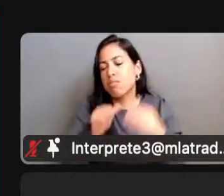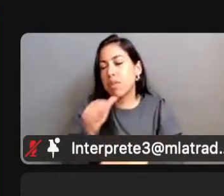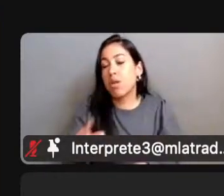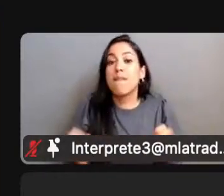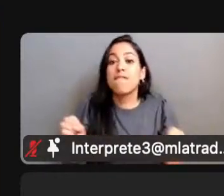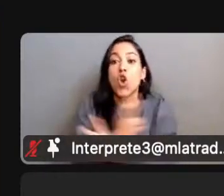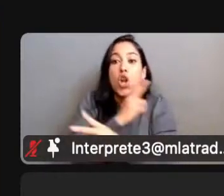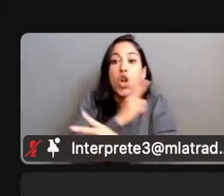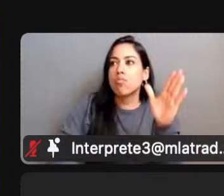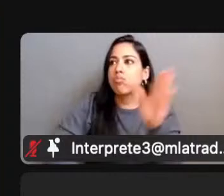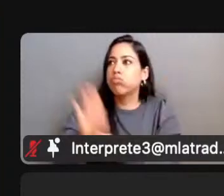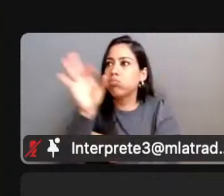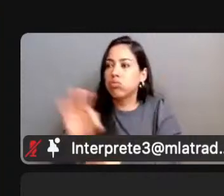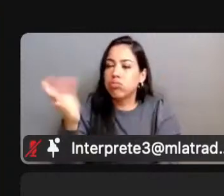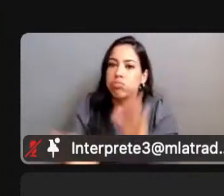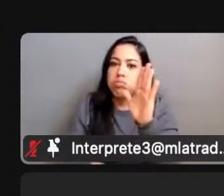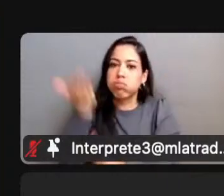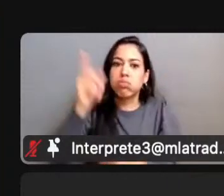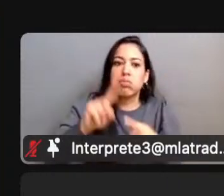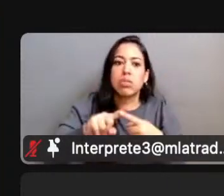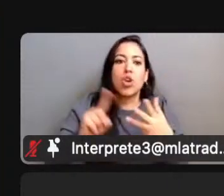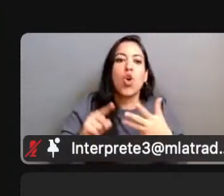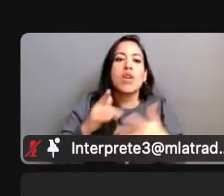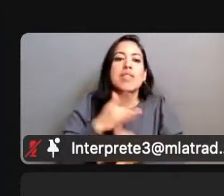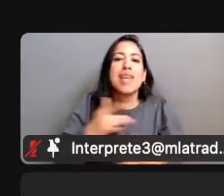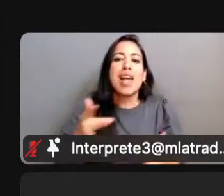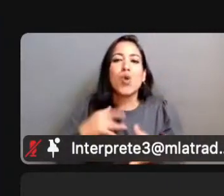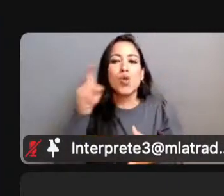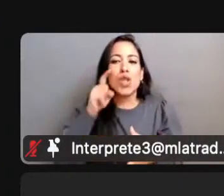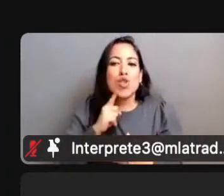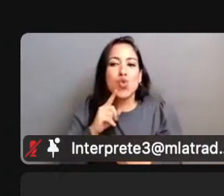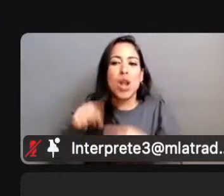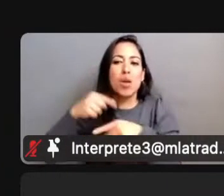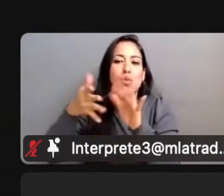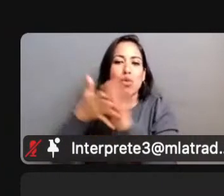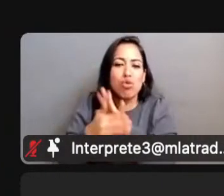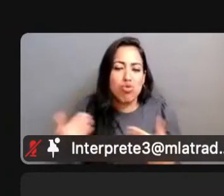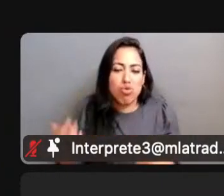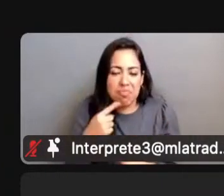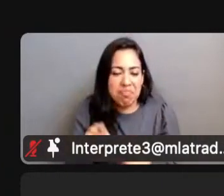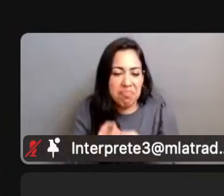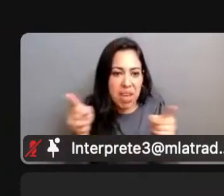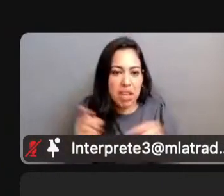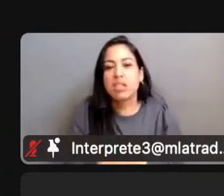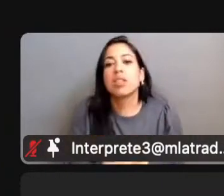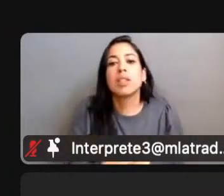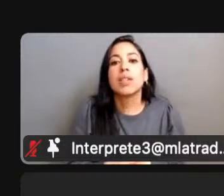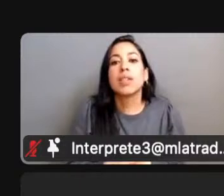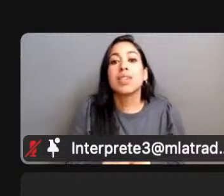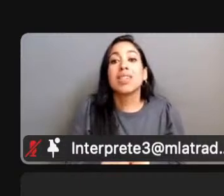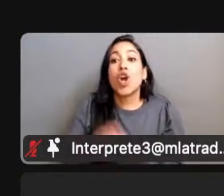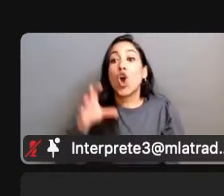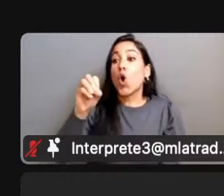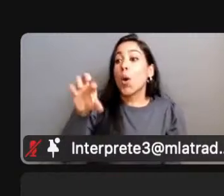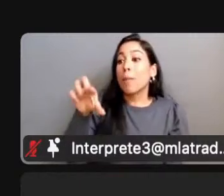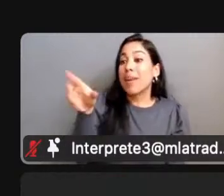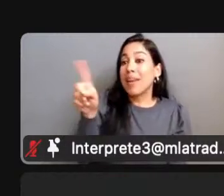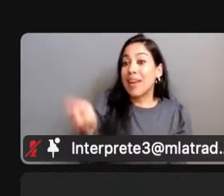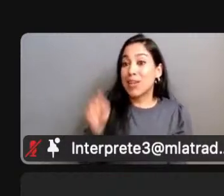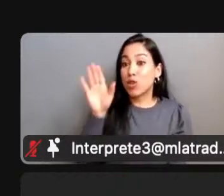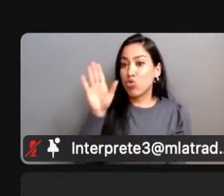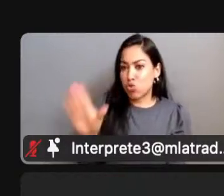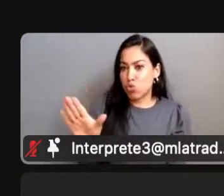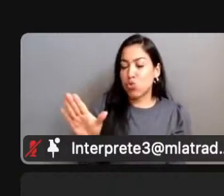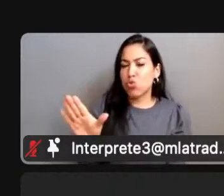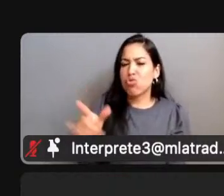health, the increase of violence, and also some aspect of the sexual and reproductive health. PAHO